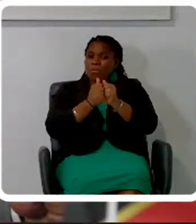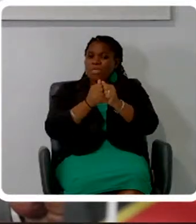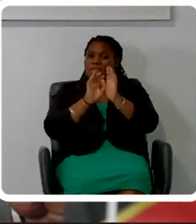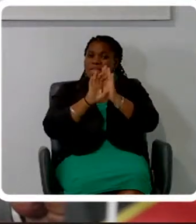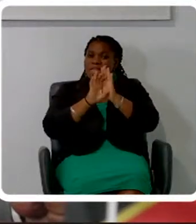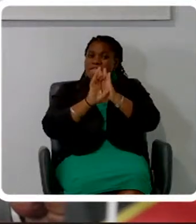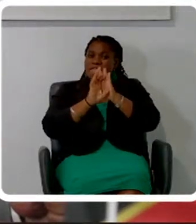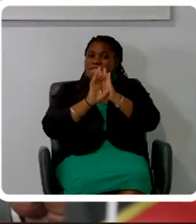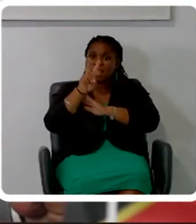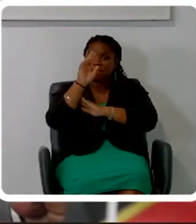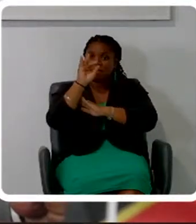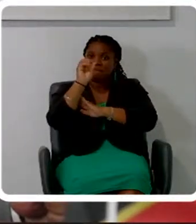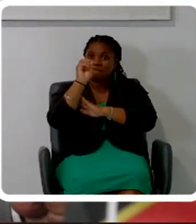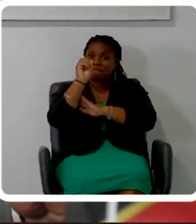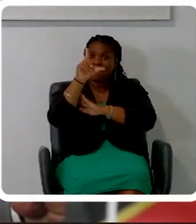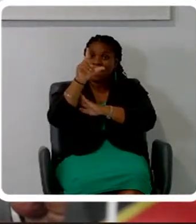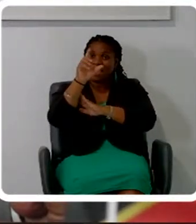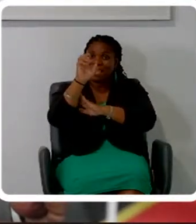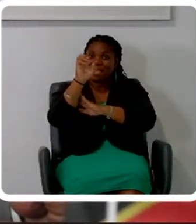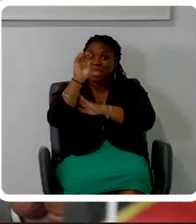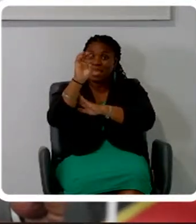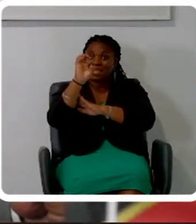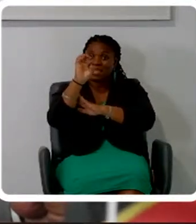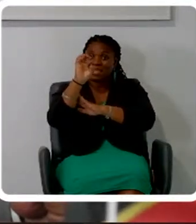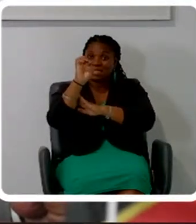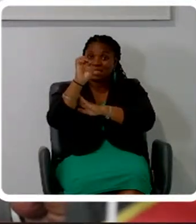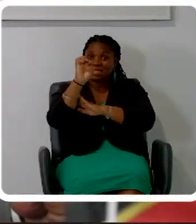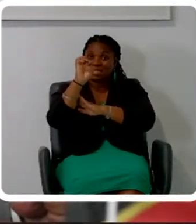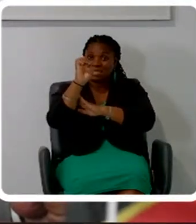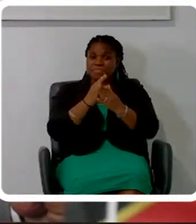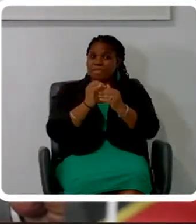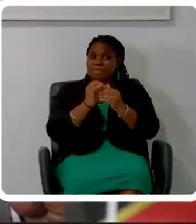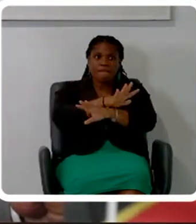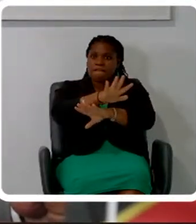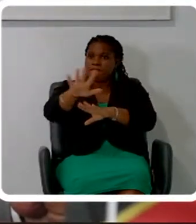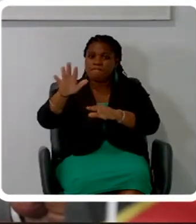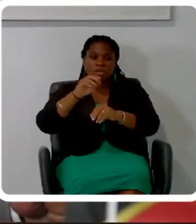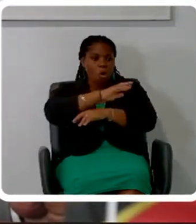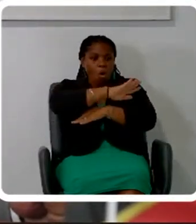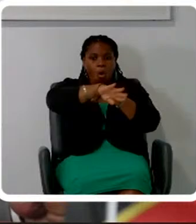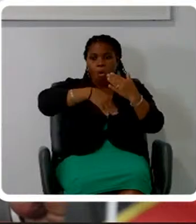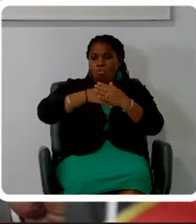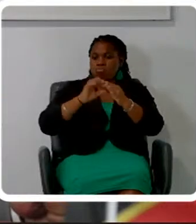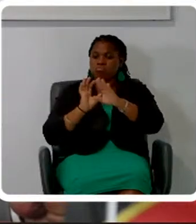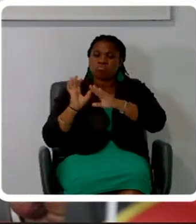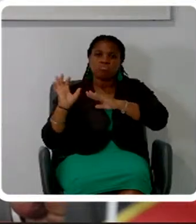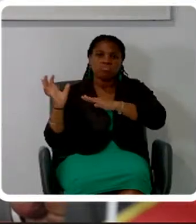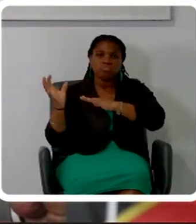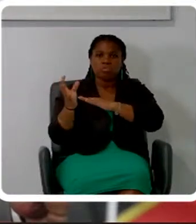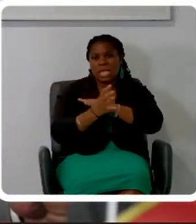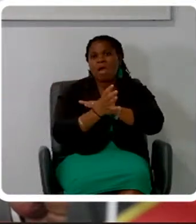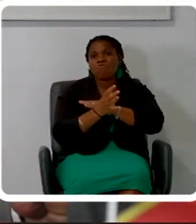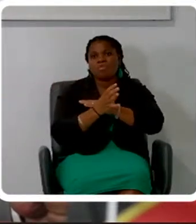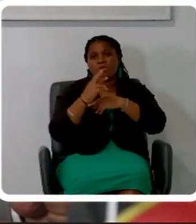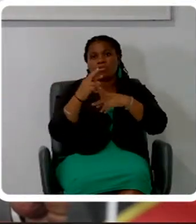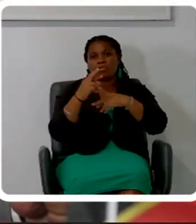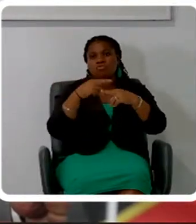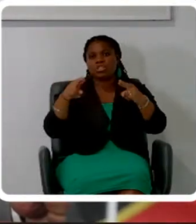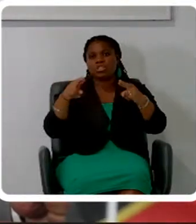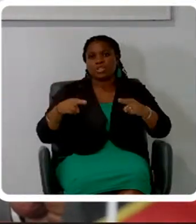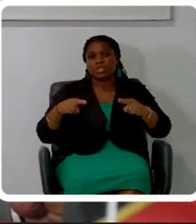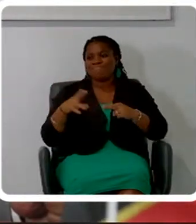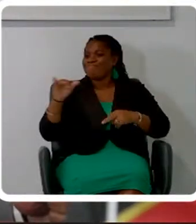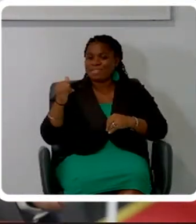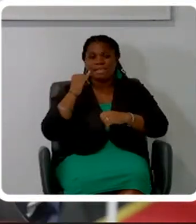region, and we have to deal with it, not only from a local perspective, but also from a regional and international